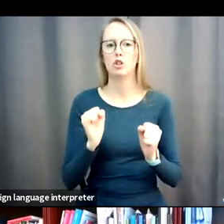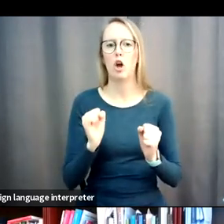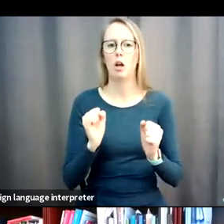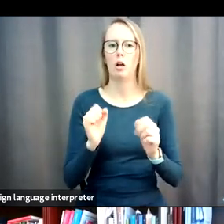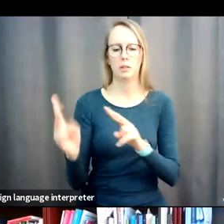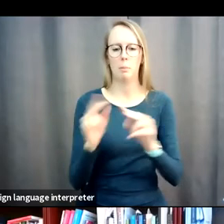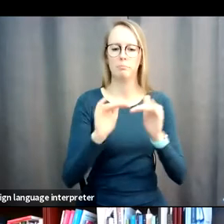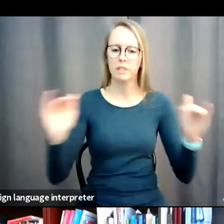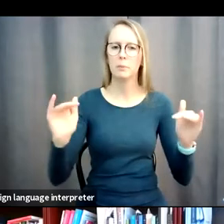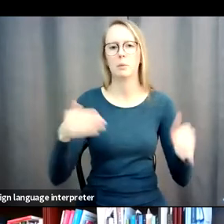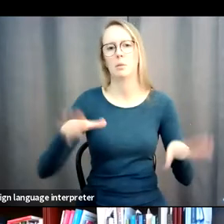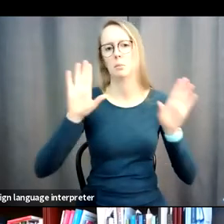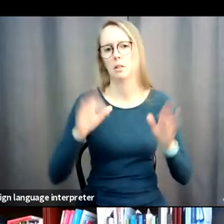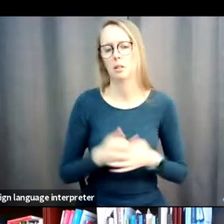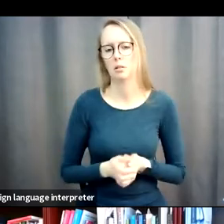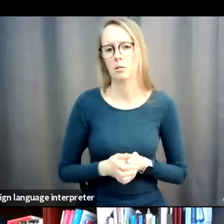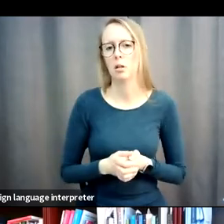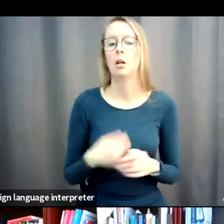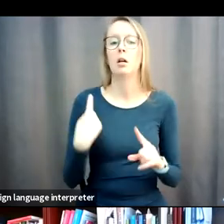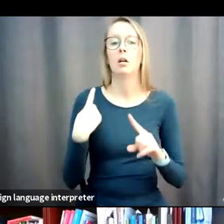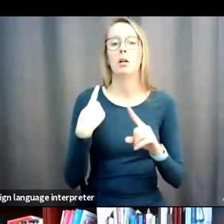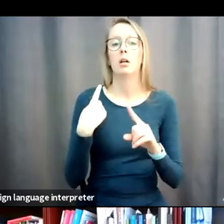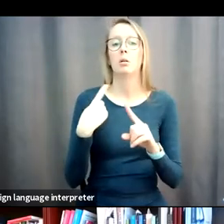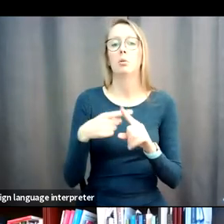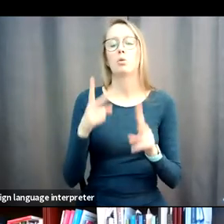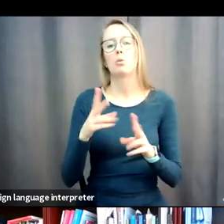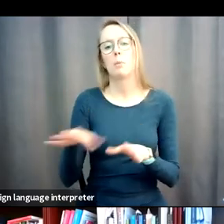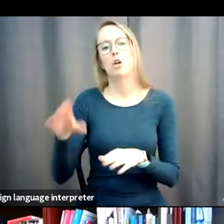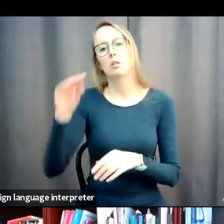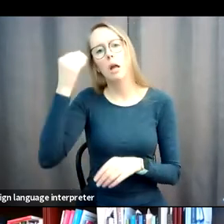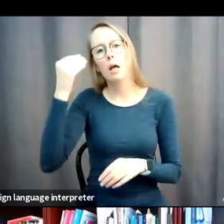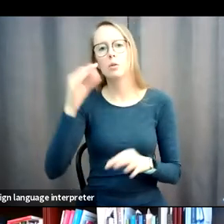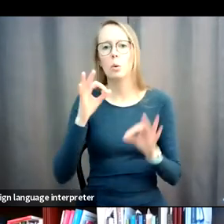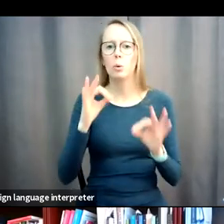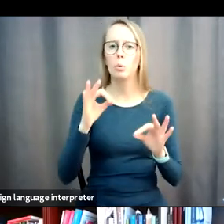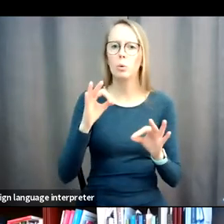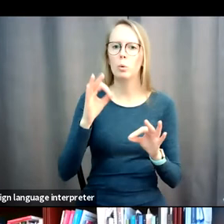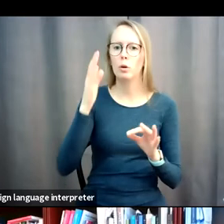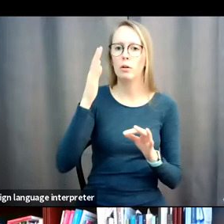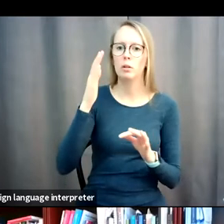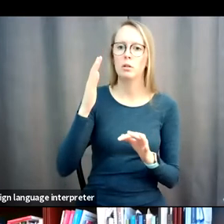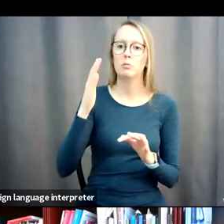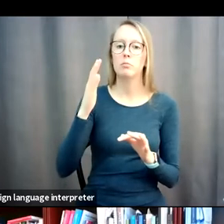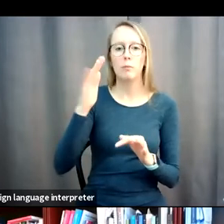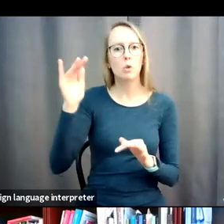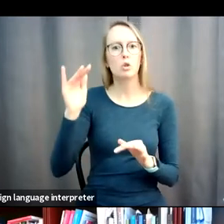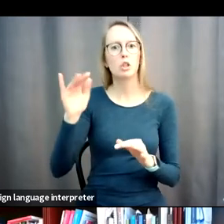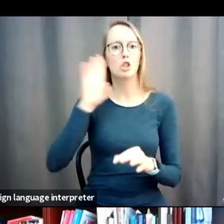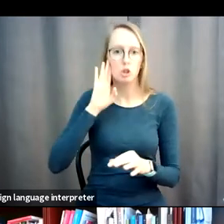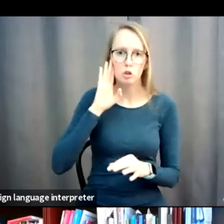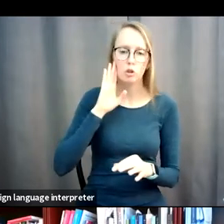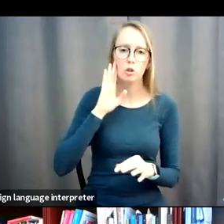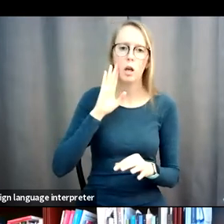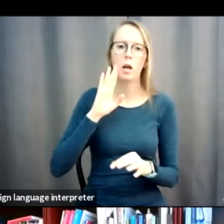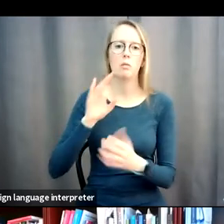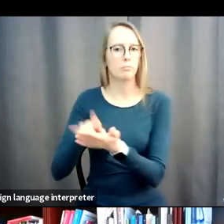mutual respect. And also for children to learn how their views and those of adults are taken into account. And this is where